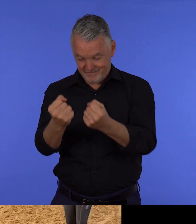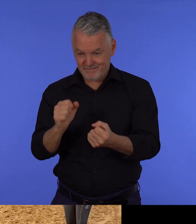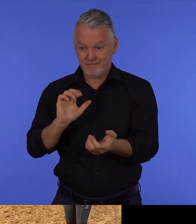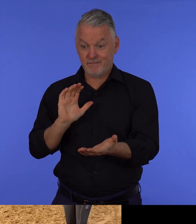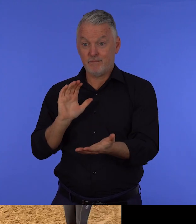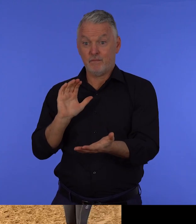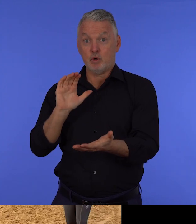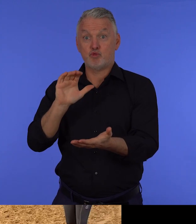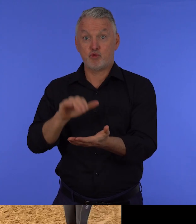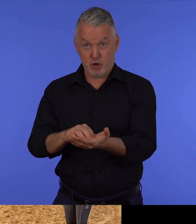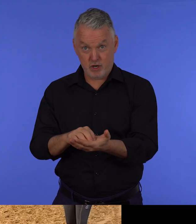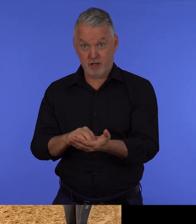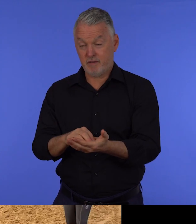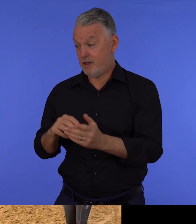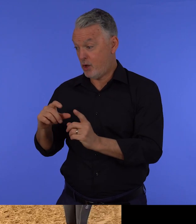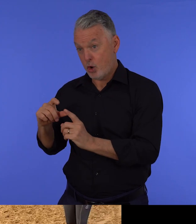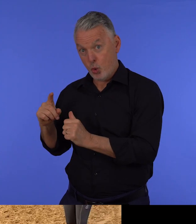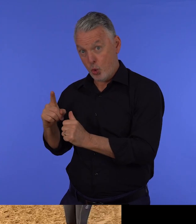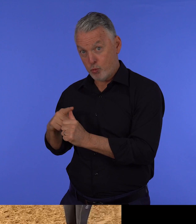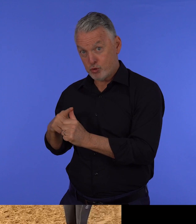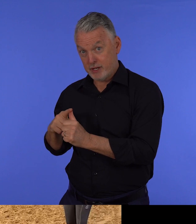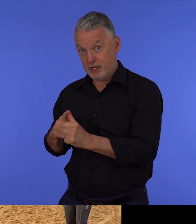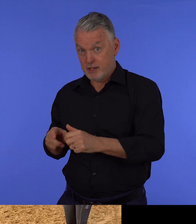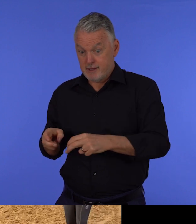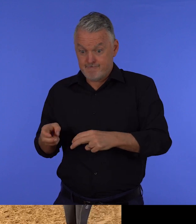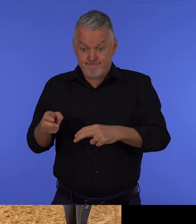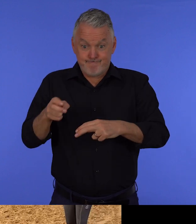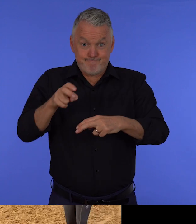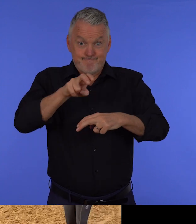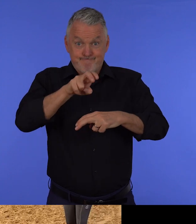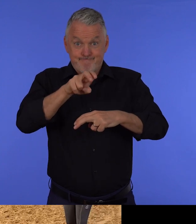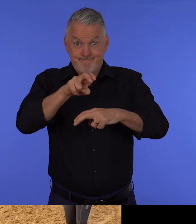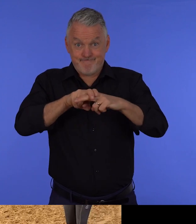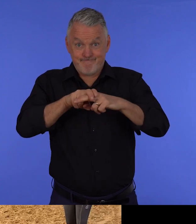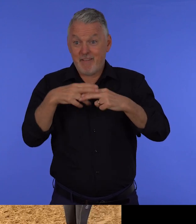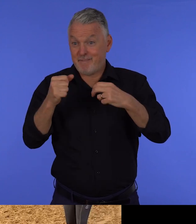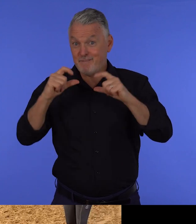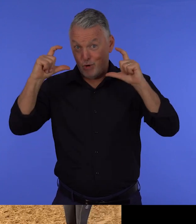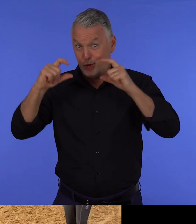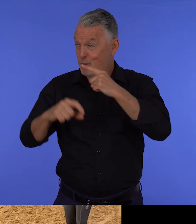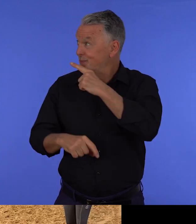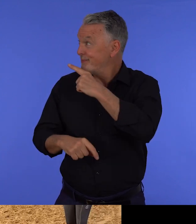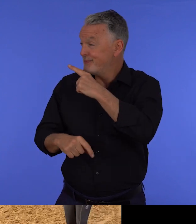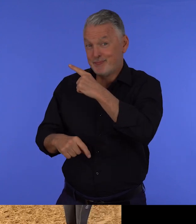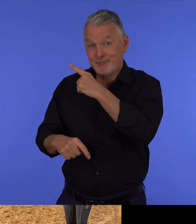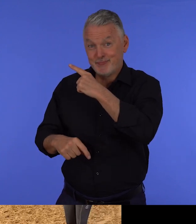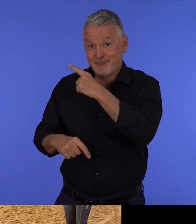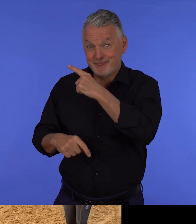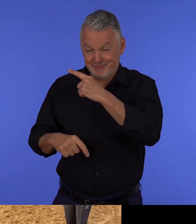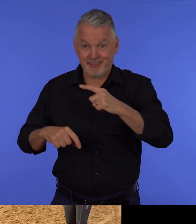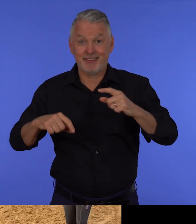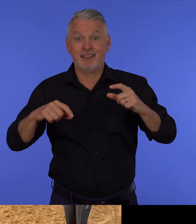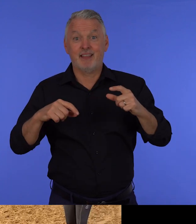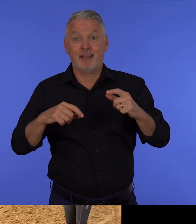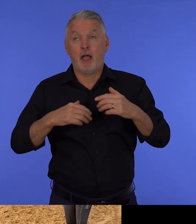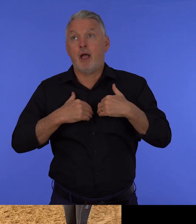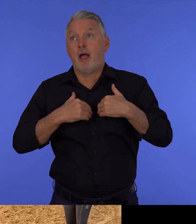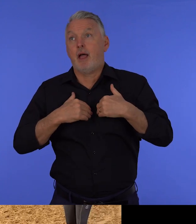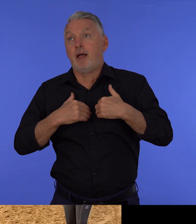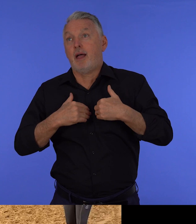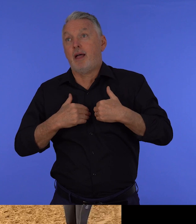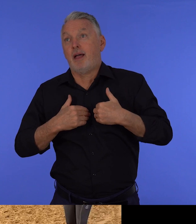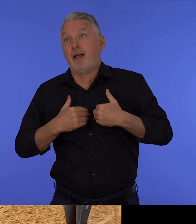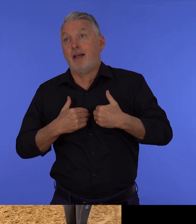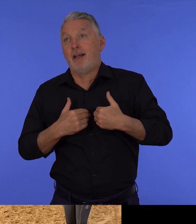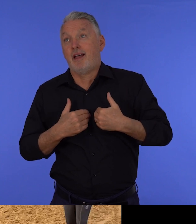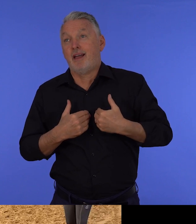But we toddled off down to the riding school. She had a pony ride on the actual pony that she's riding there